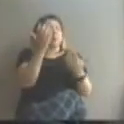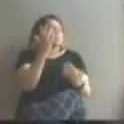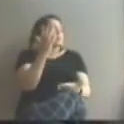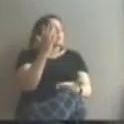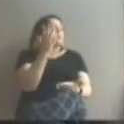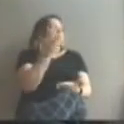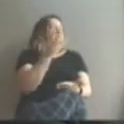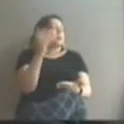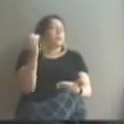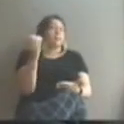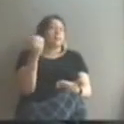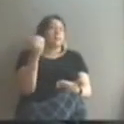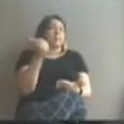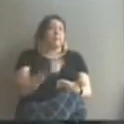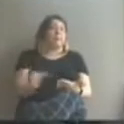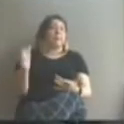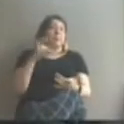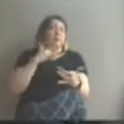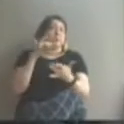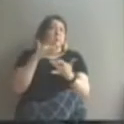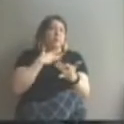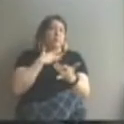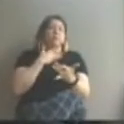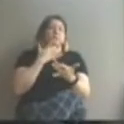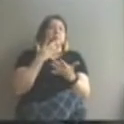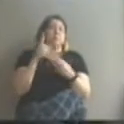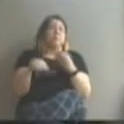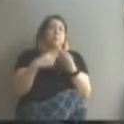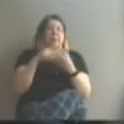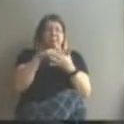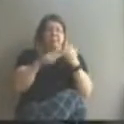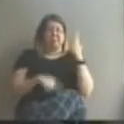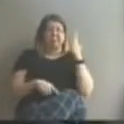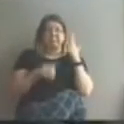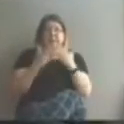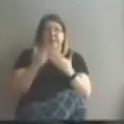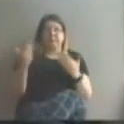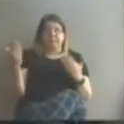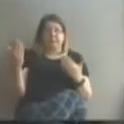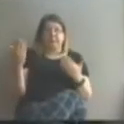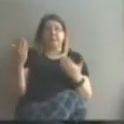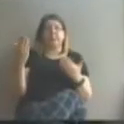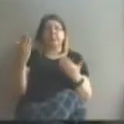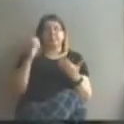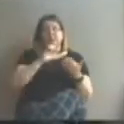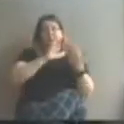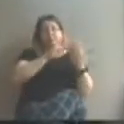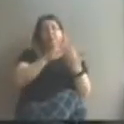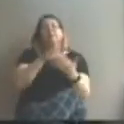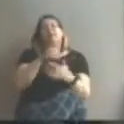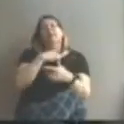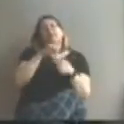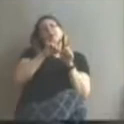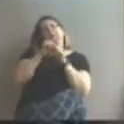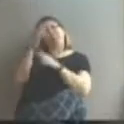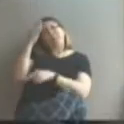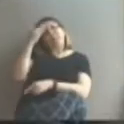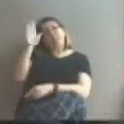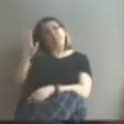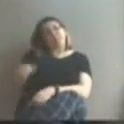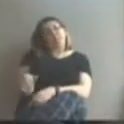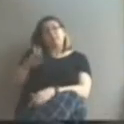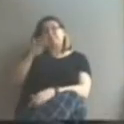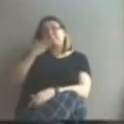and have any concerns that you may have about any of these items addressed. I also know that I want to thank